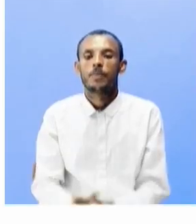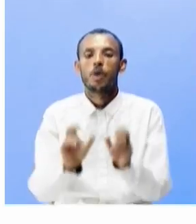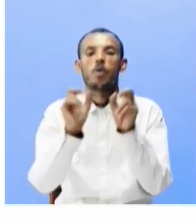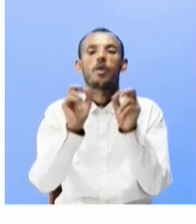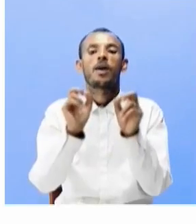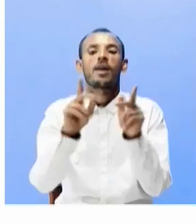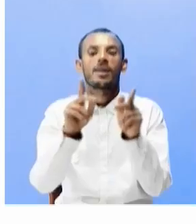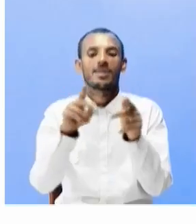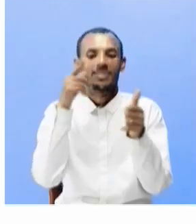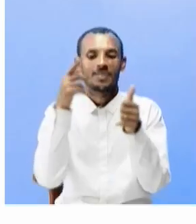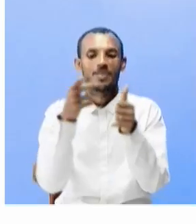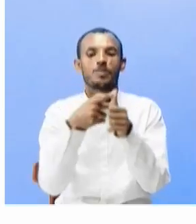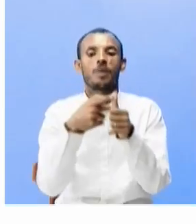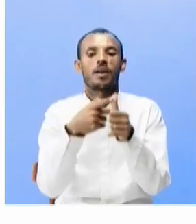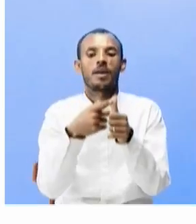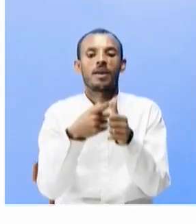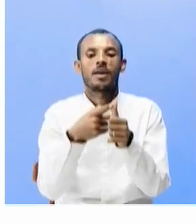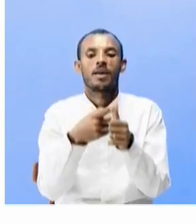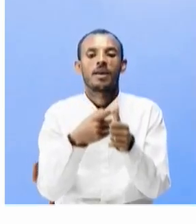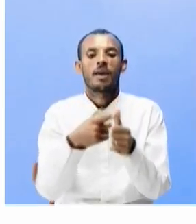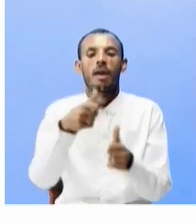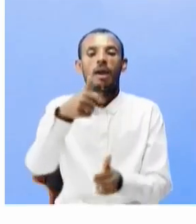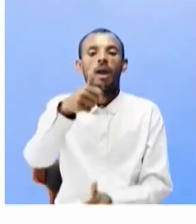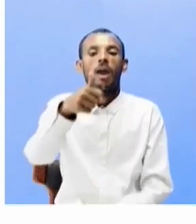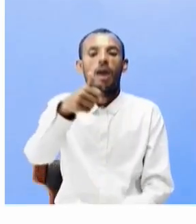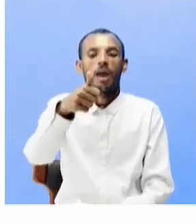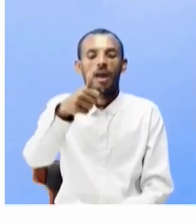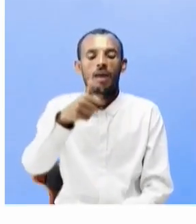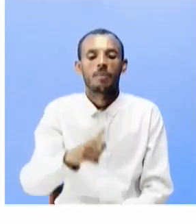Okay, the first one, A.